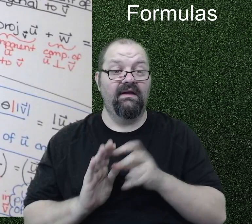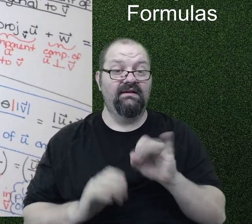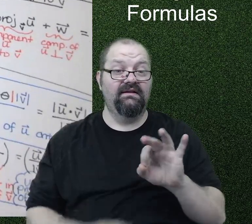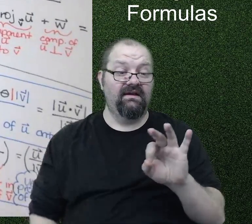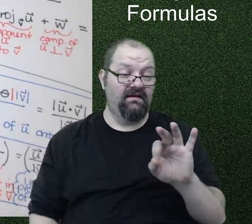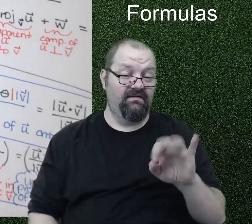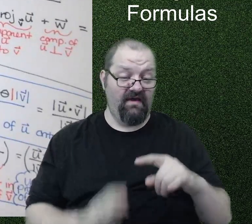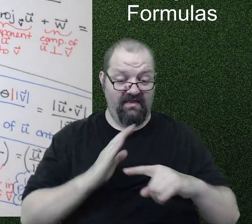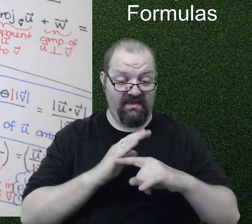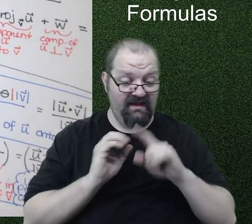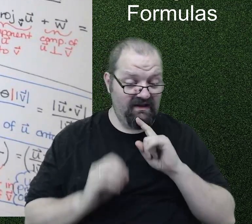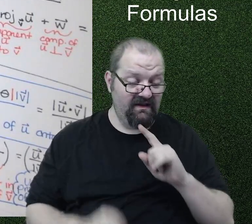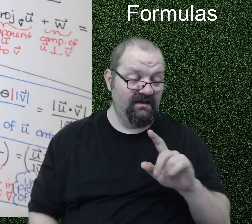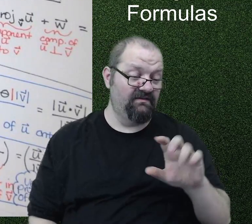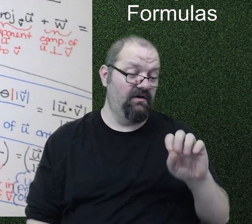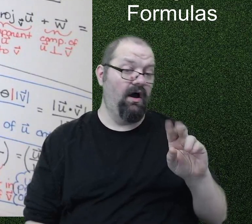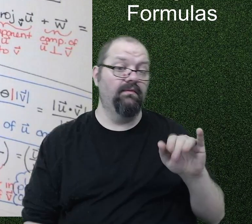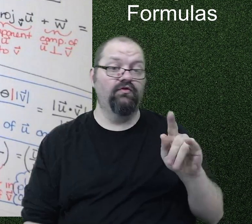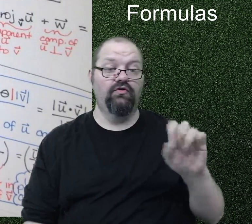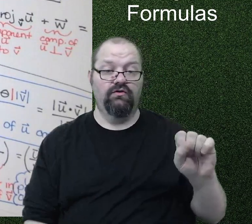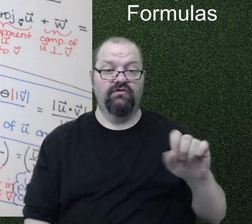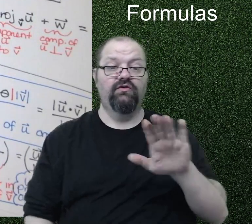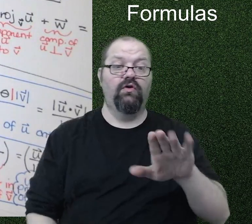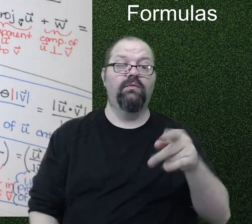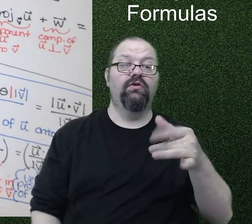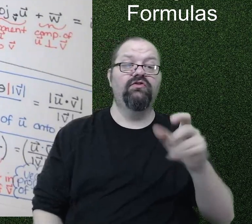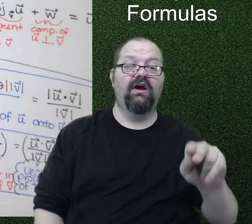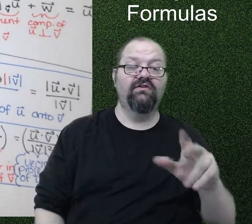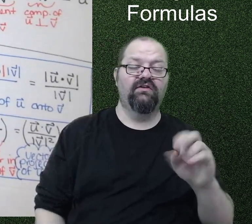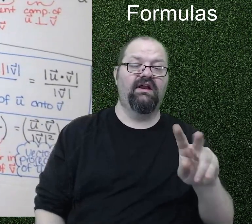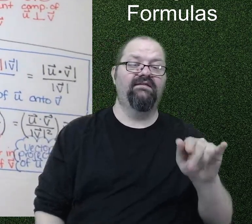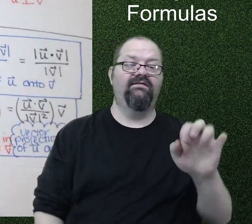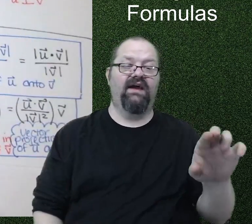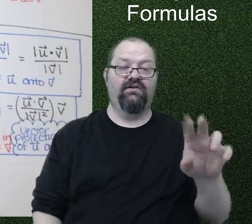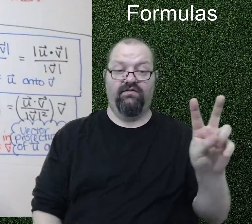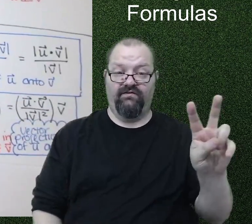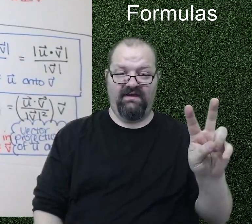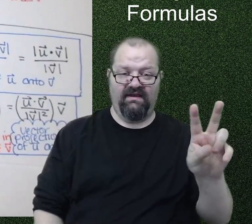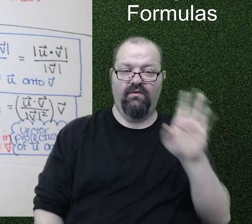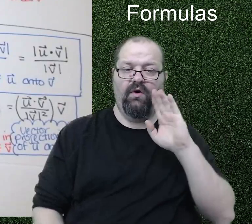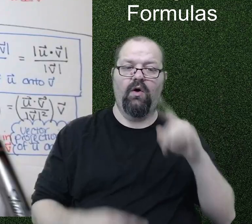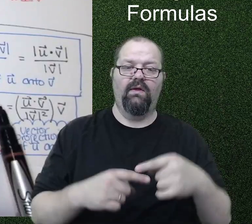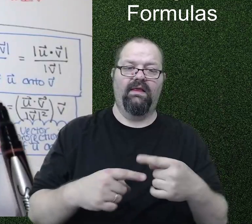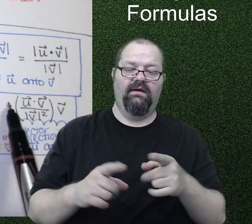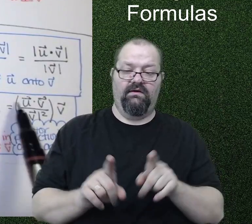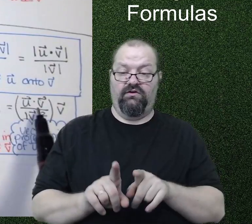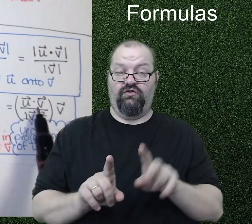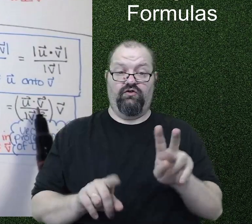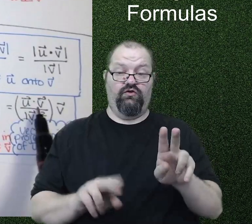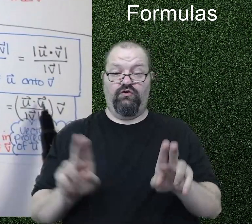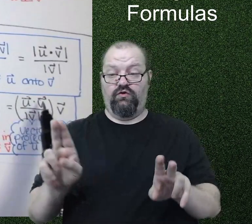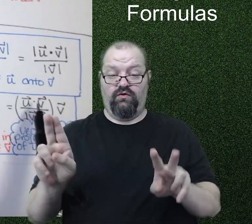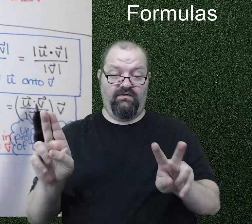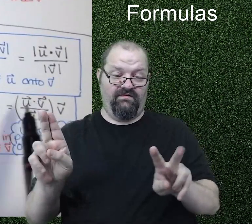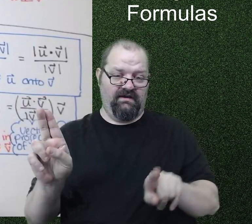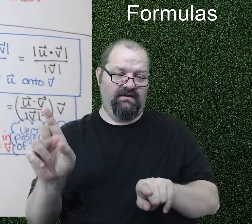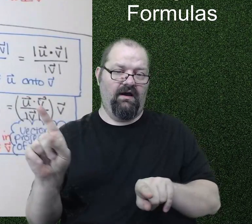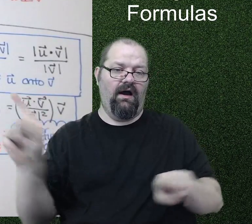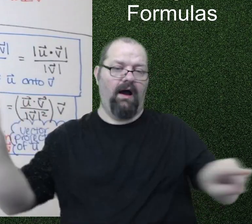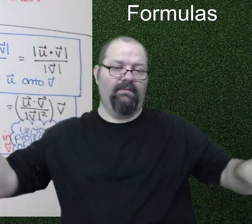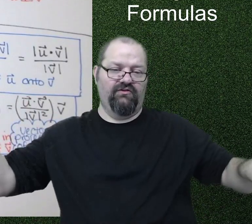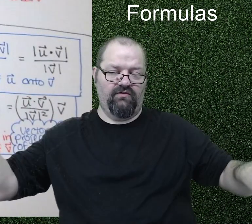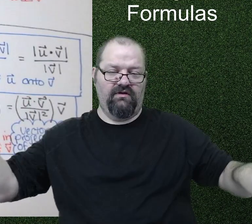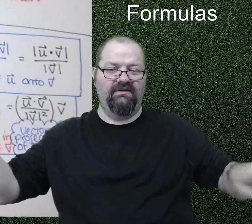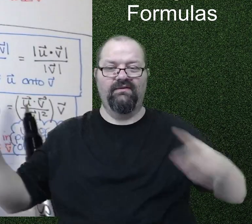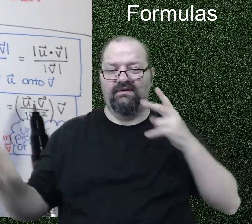is obtuse, your projection and your vector v go in opposite directions. And that's exactly what we would see here.